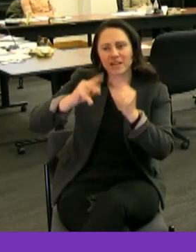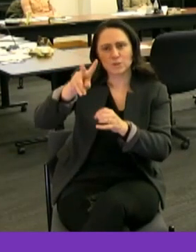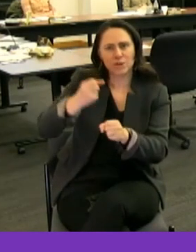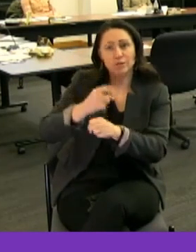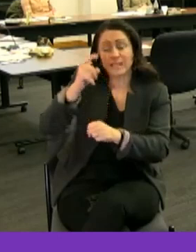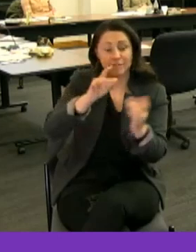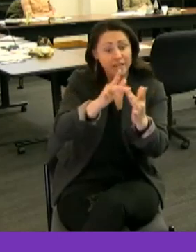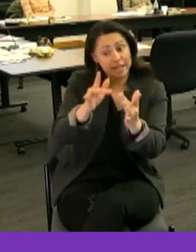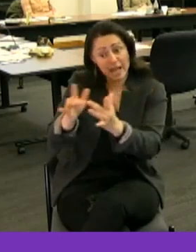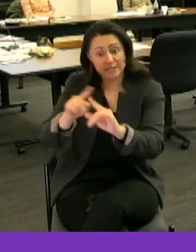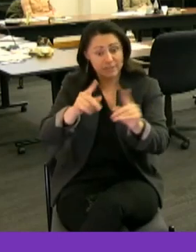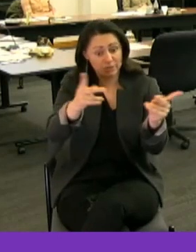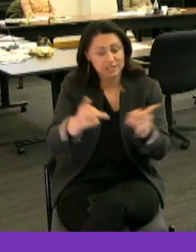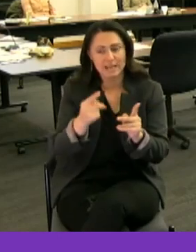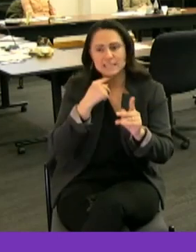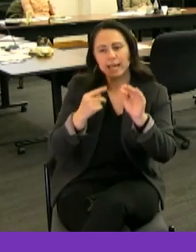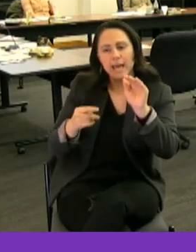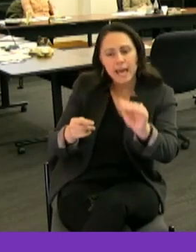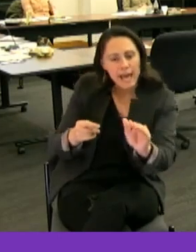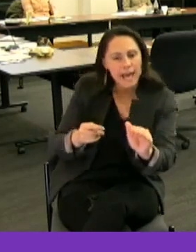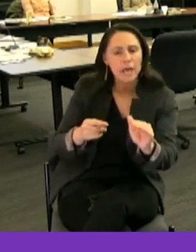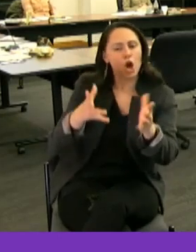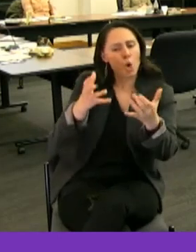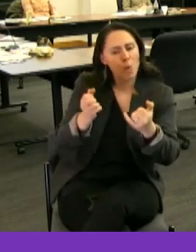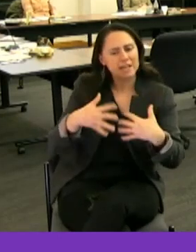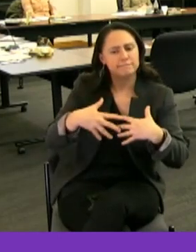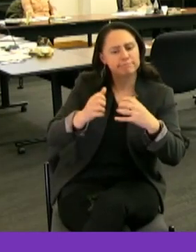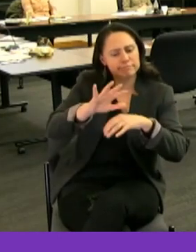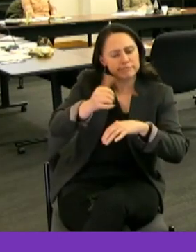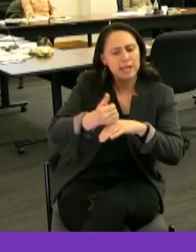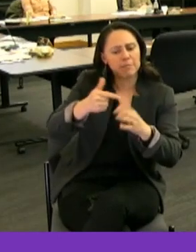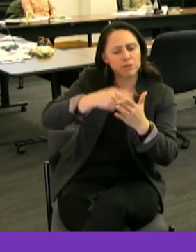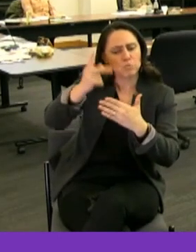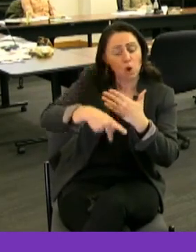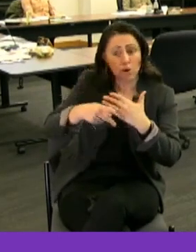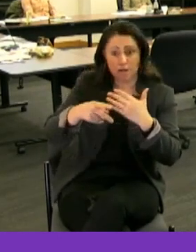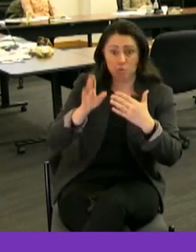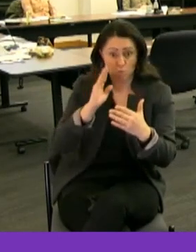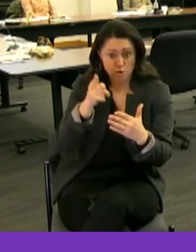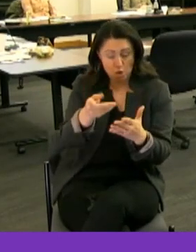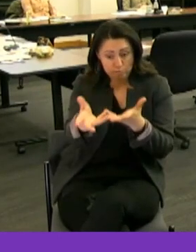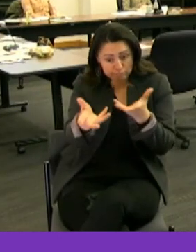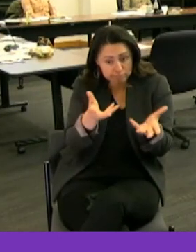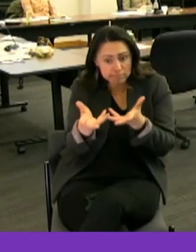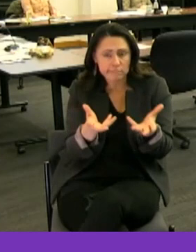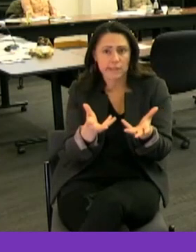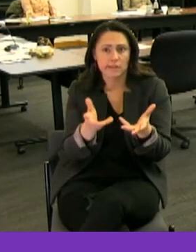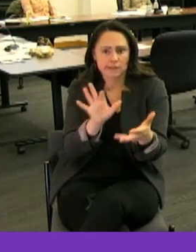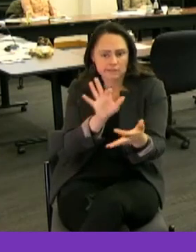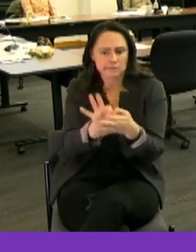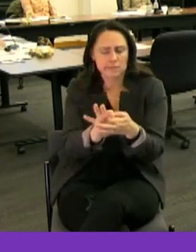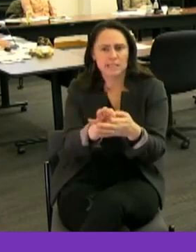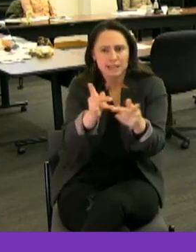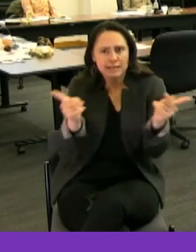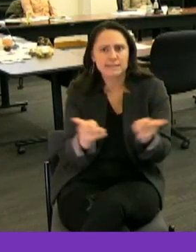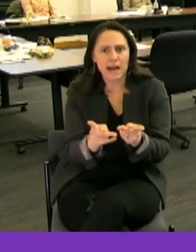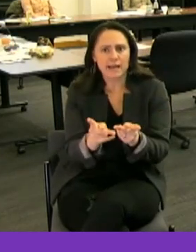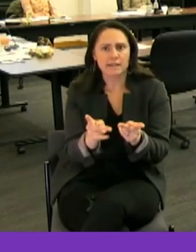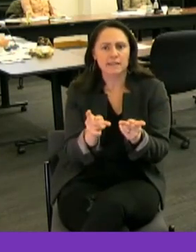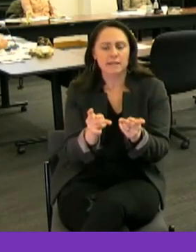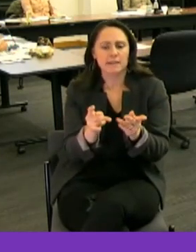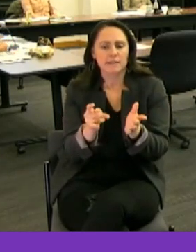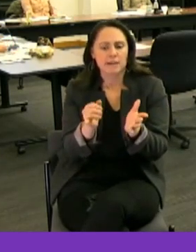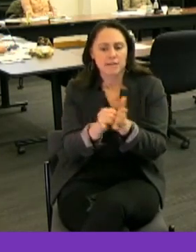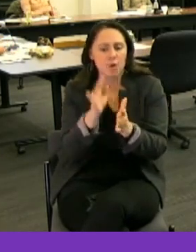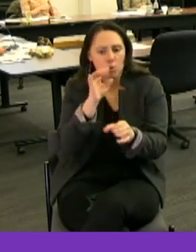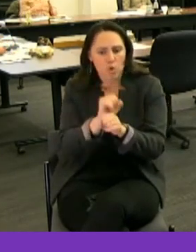contact our sites and say, we are anticipating building this program. Can we count on you to be a site? Dr. Mitchell and I have met with Ruth Colby.